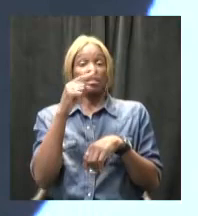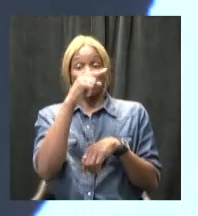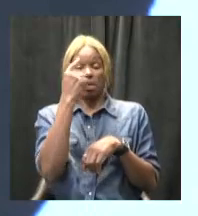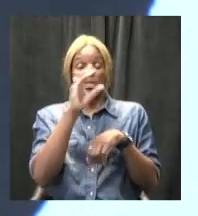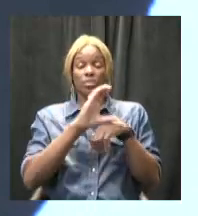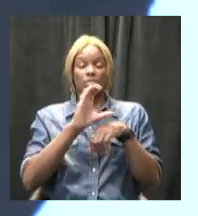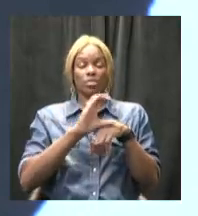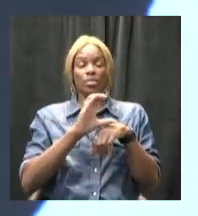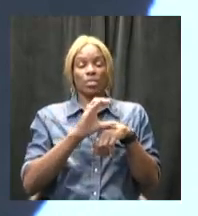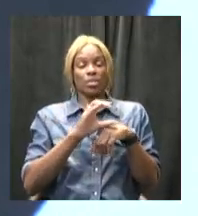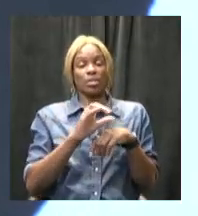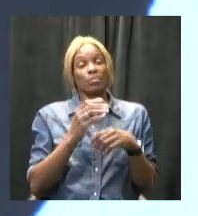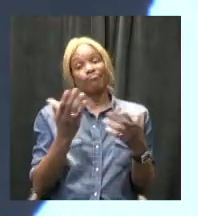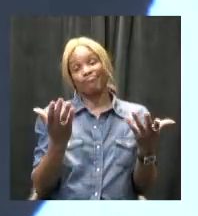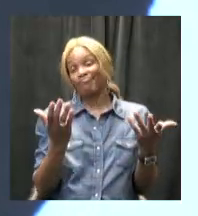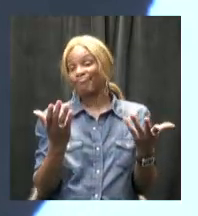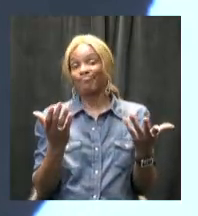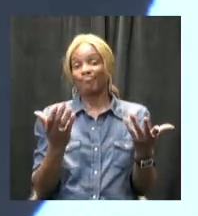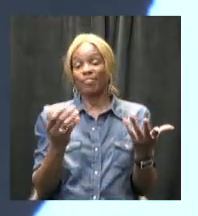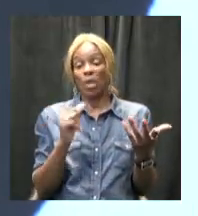church.